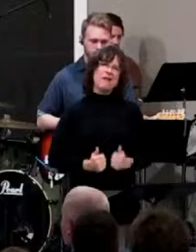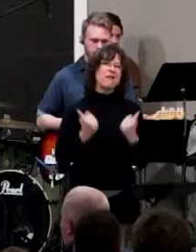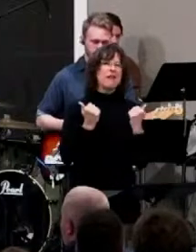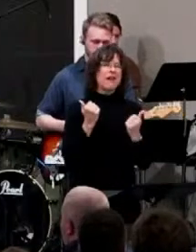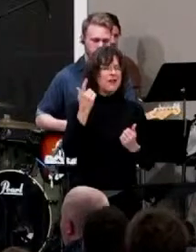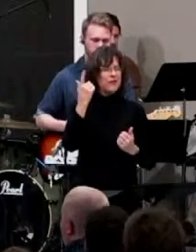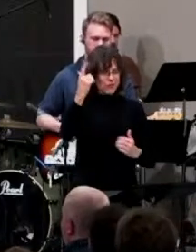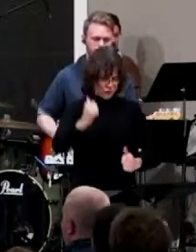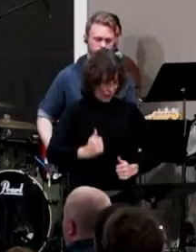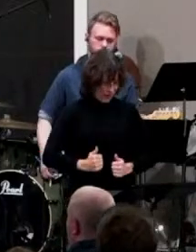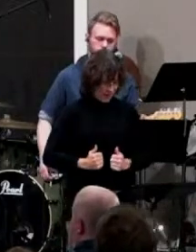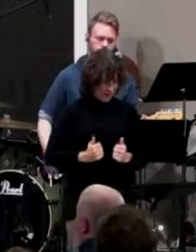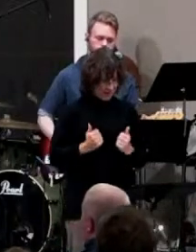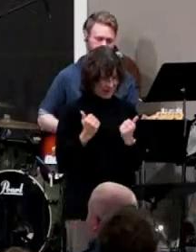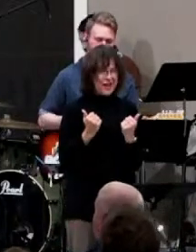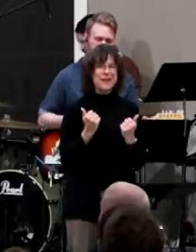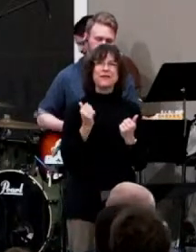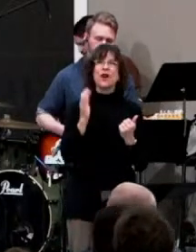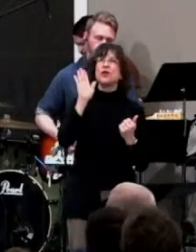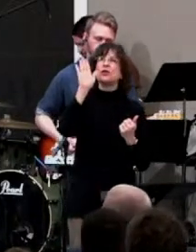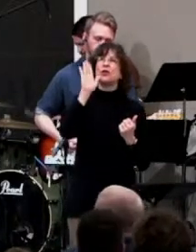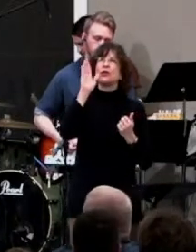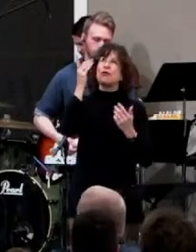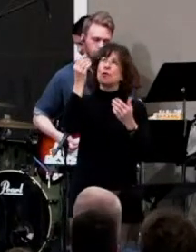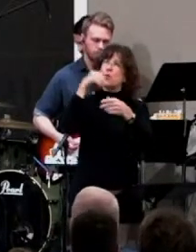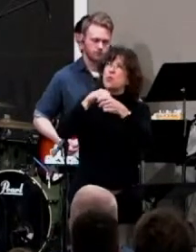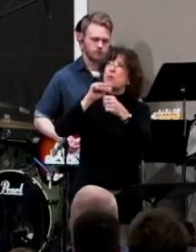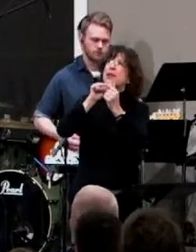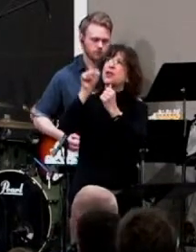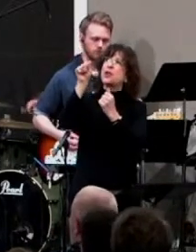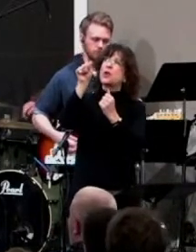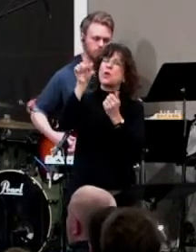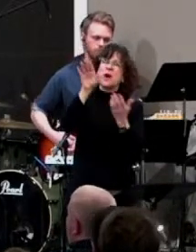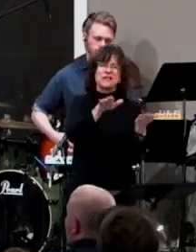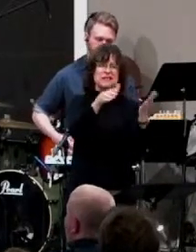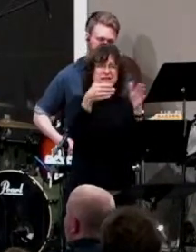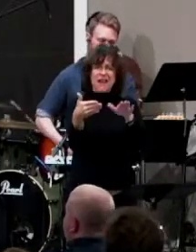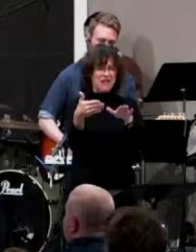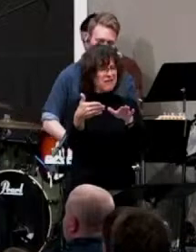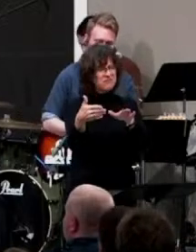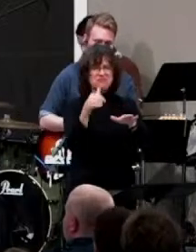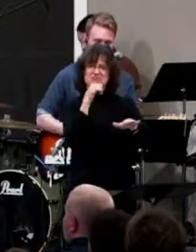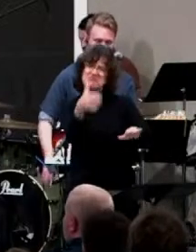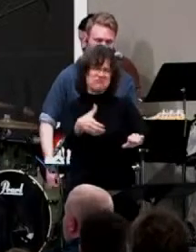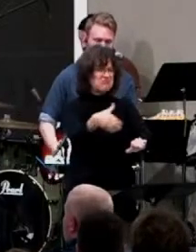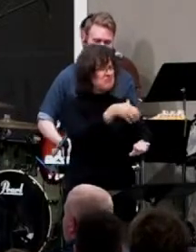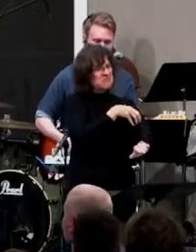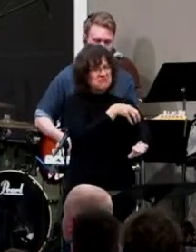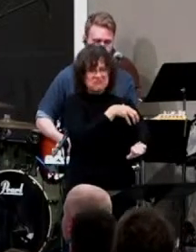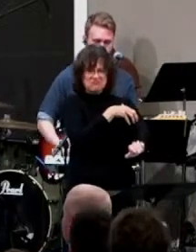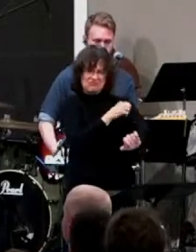You are life, in you death has lost its sting.